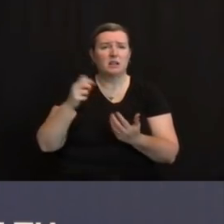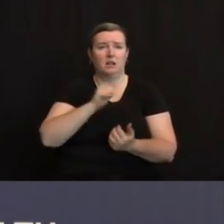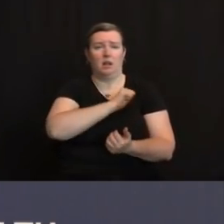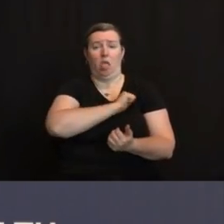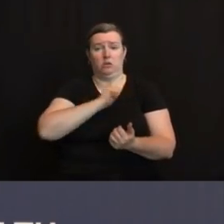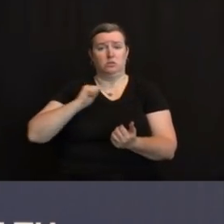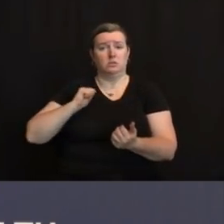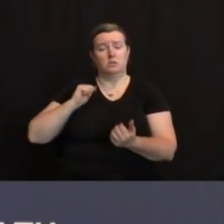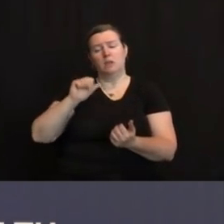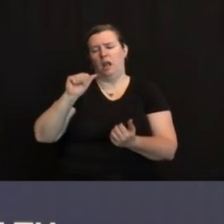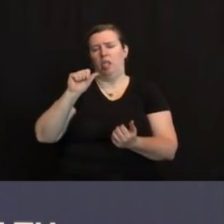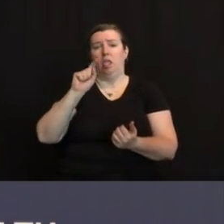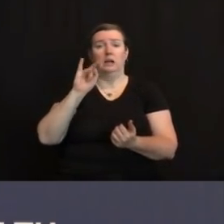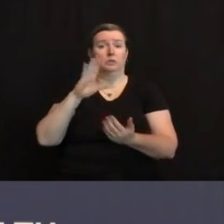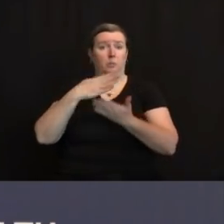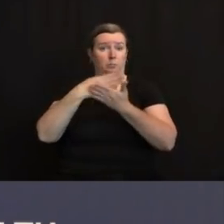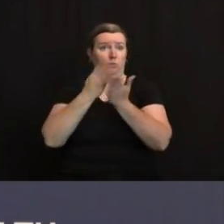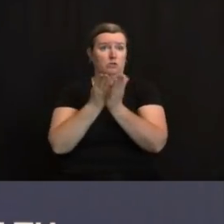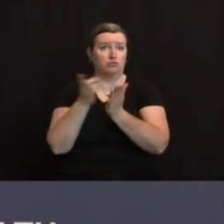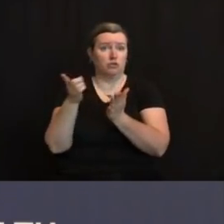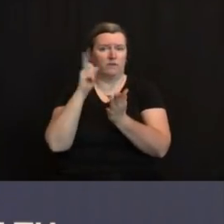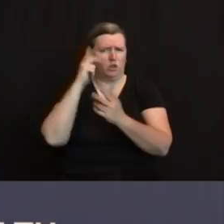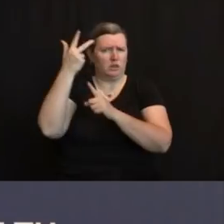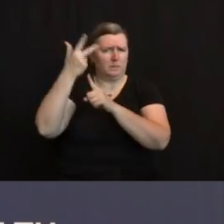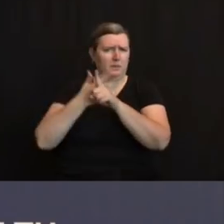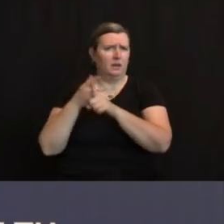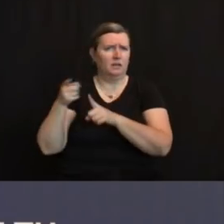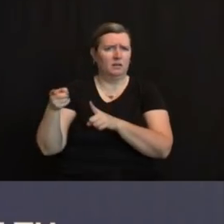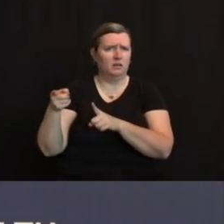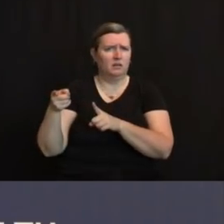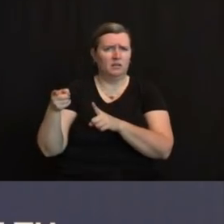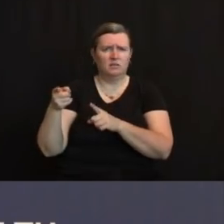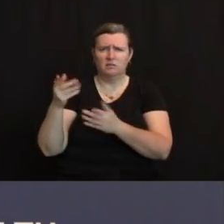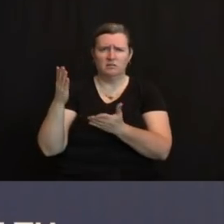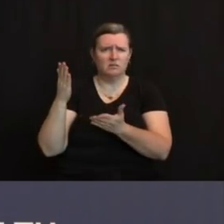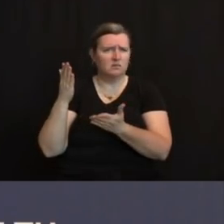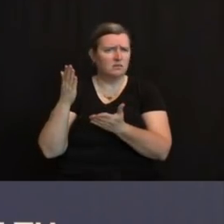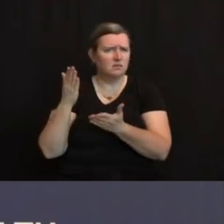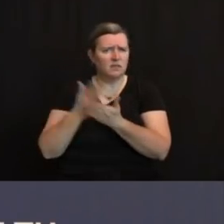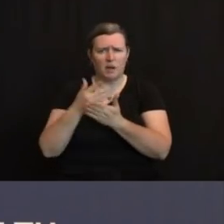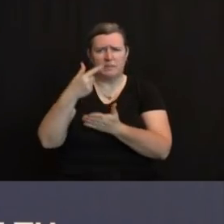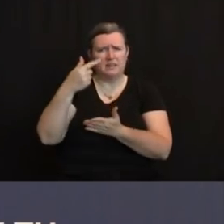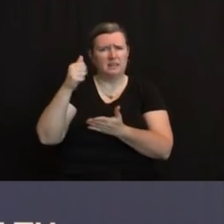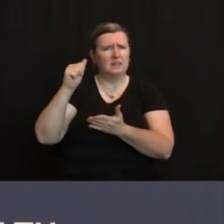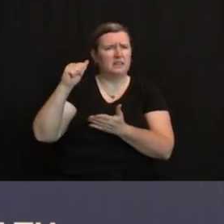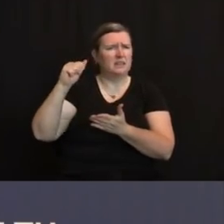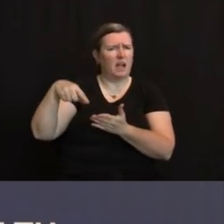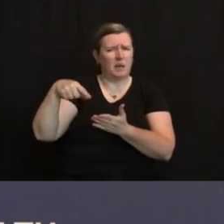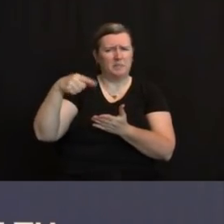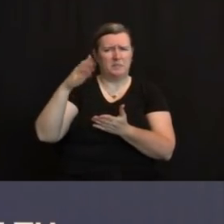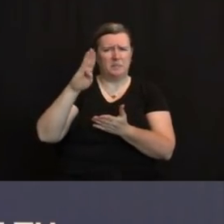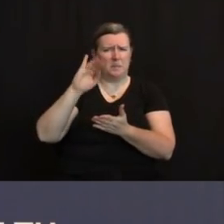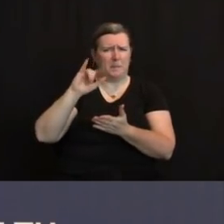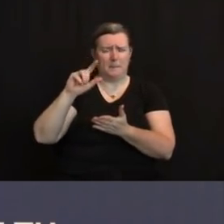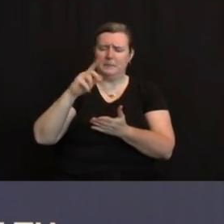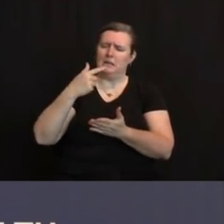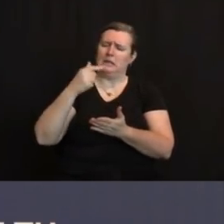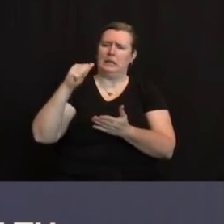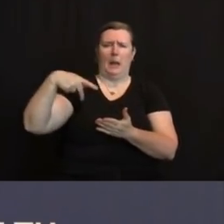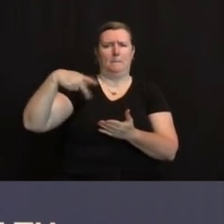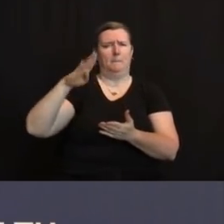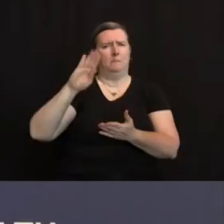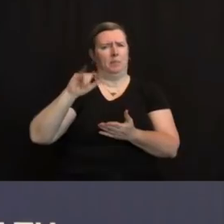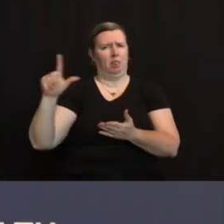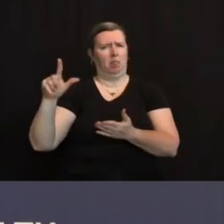3-month stopgap spending bill. Any first impressions? Nikita from NJ Globe has a question for